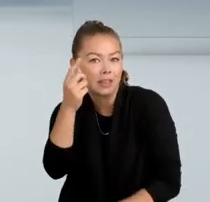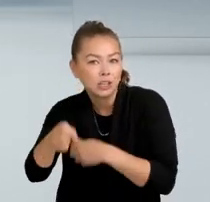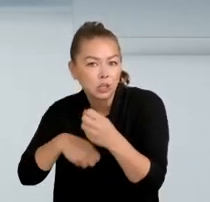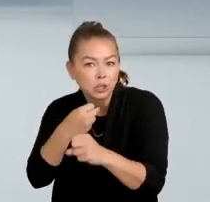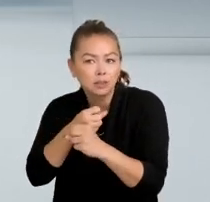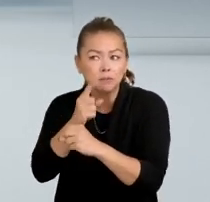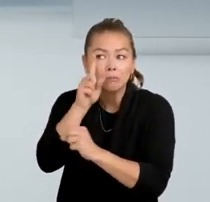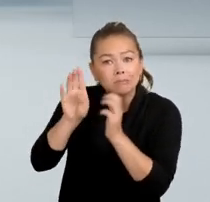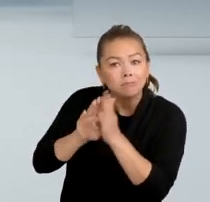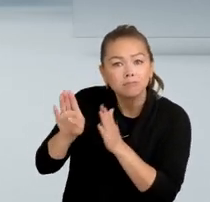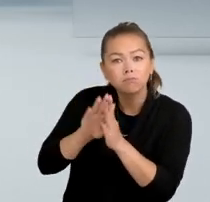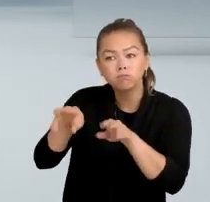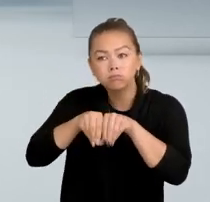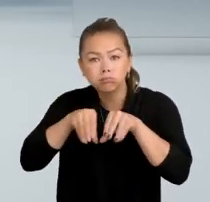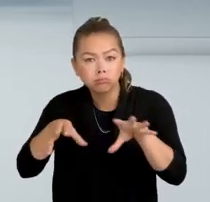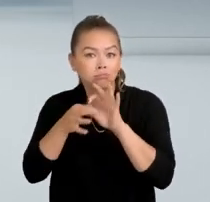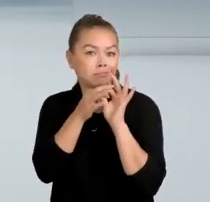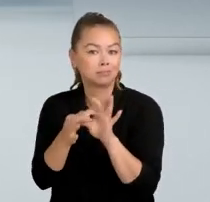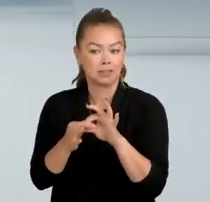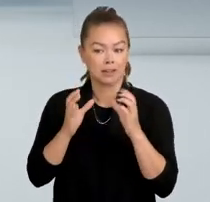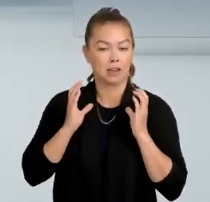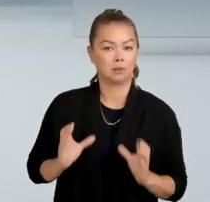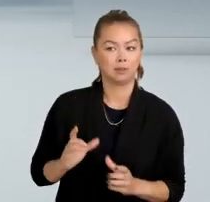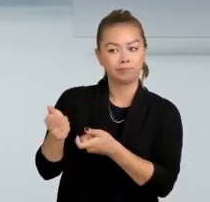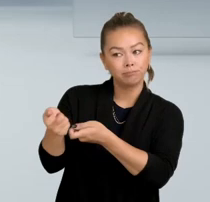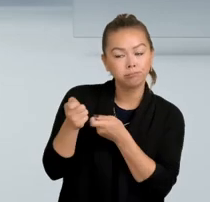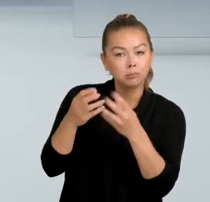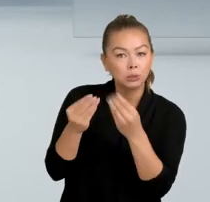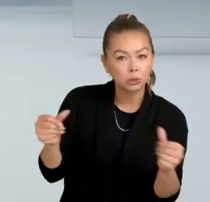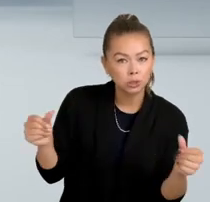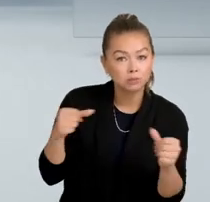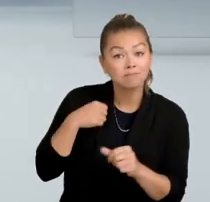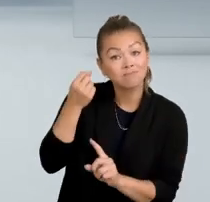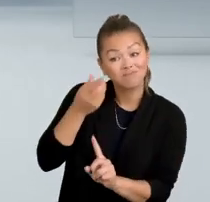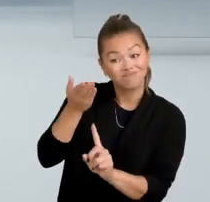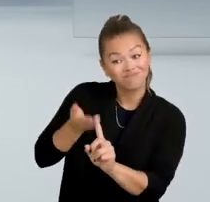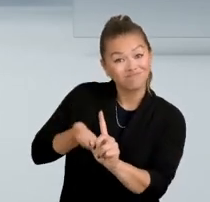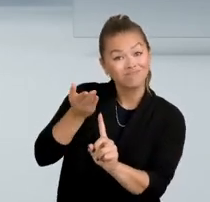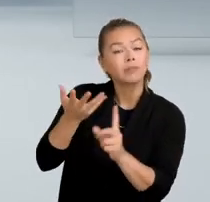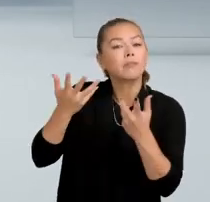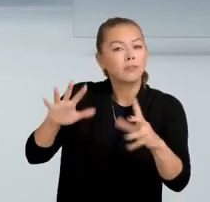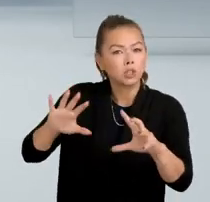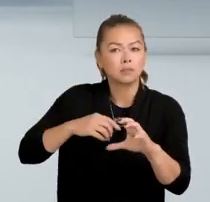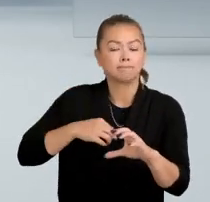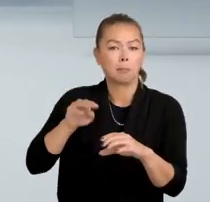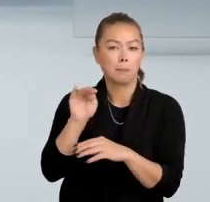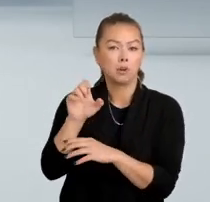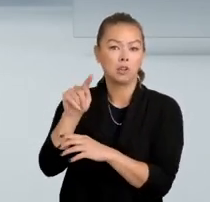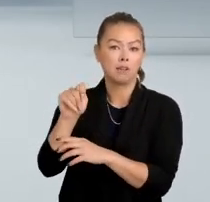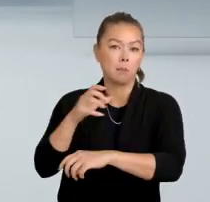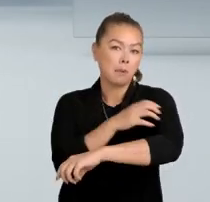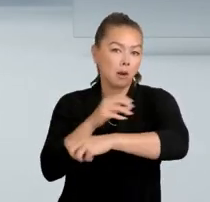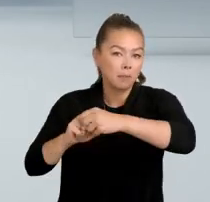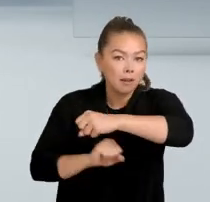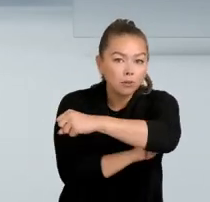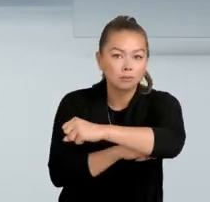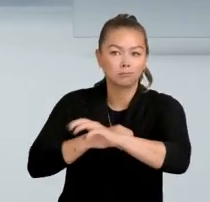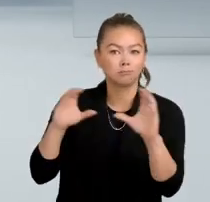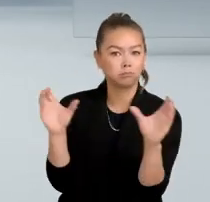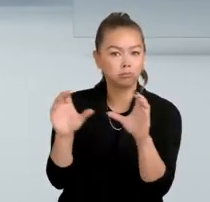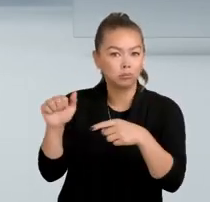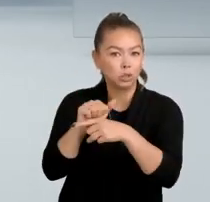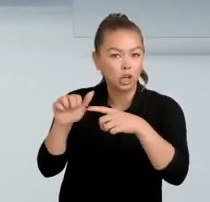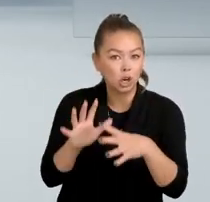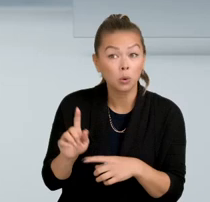development and deployment and customer engagement Solutions he has also worked as a Power Platform Microsoft Certified International trainer